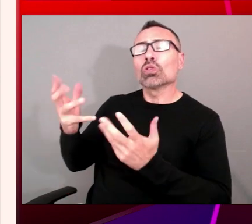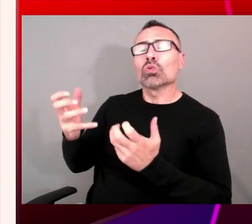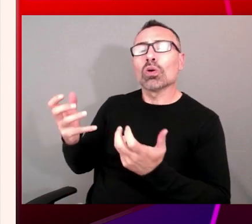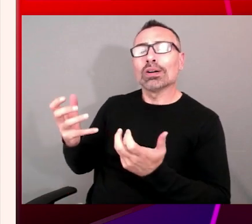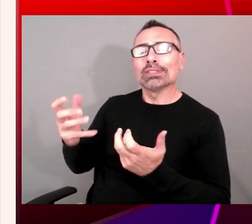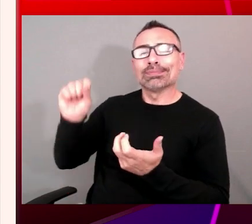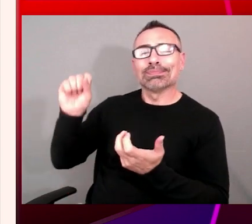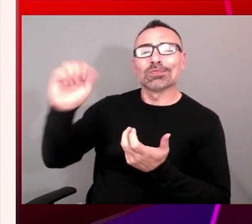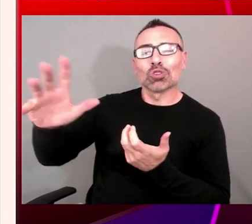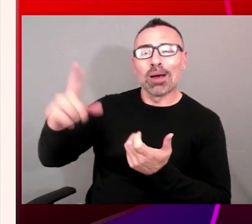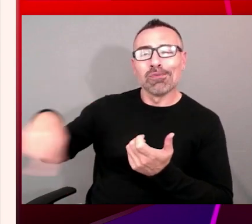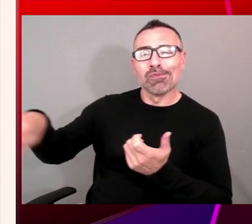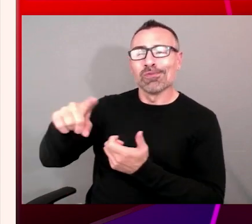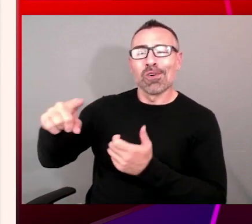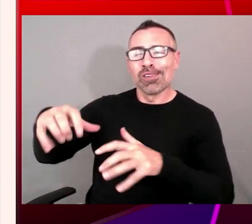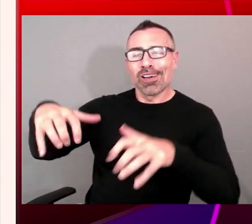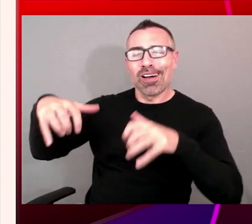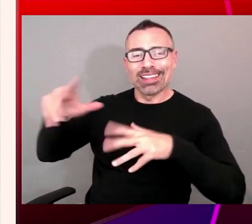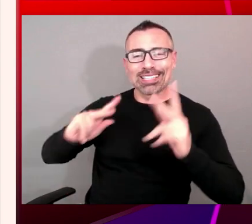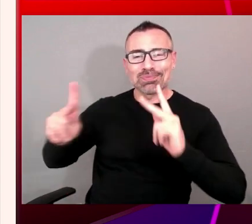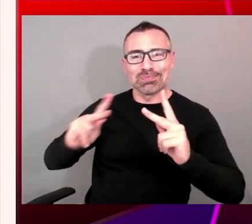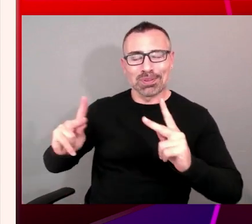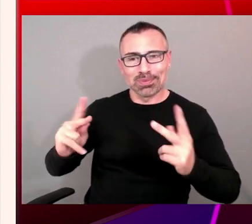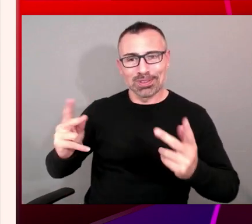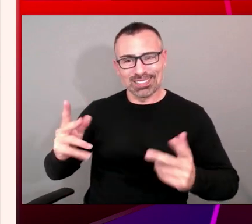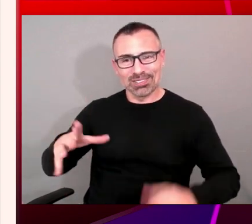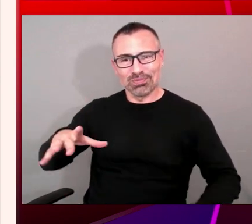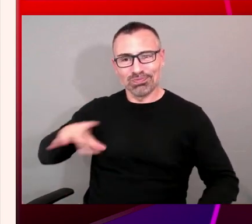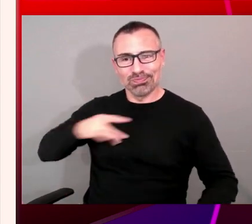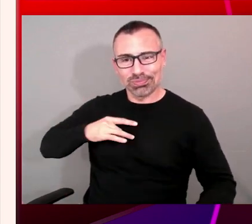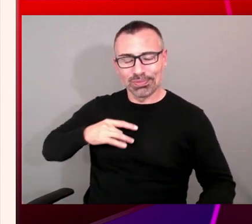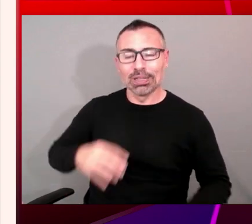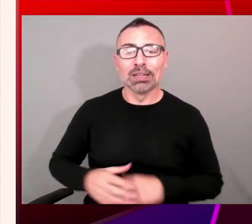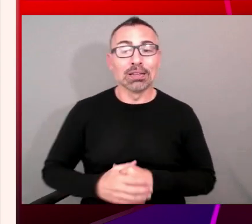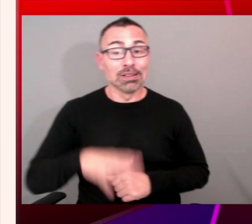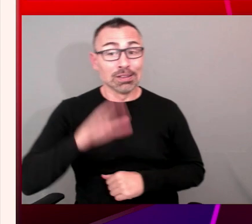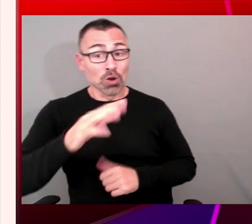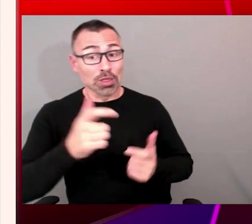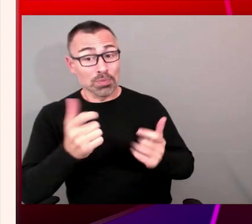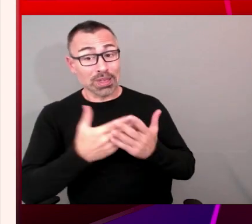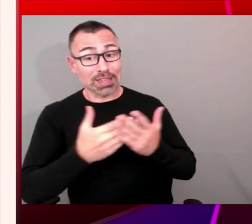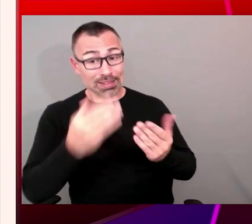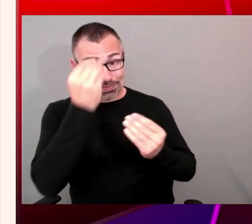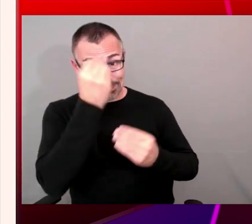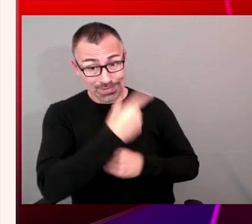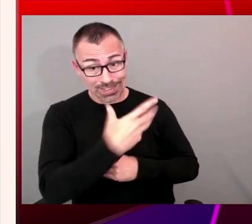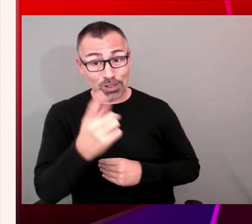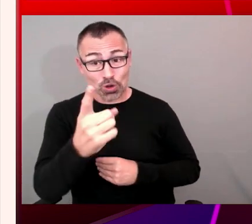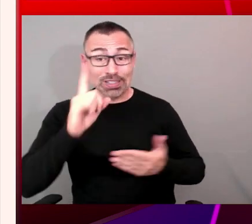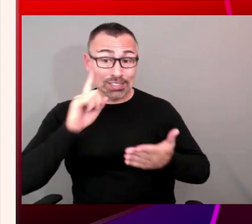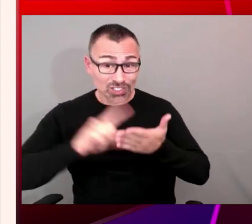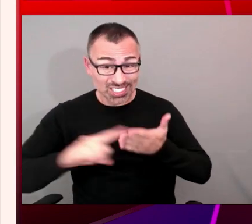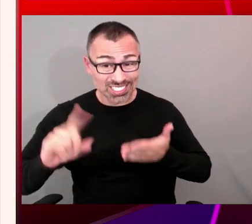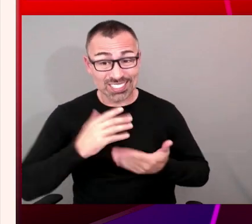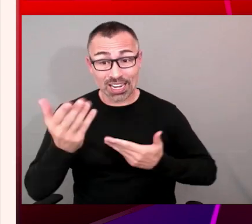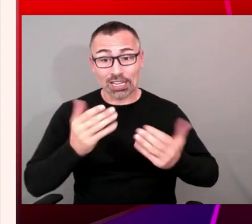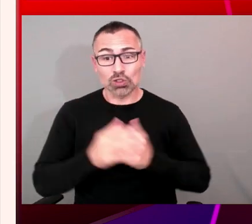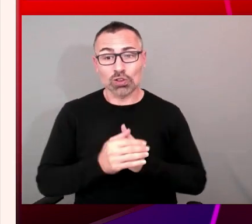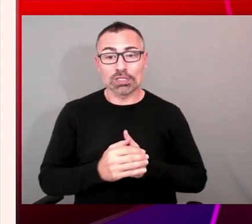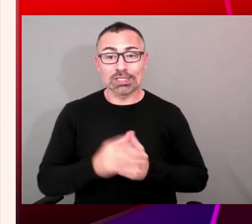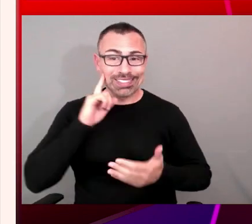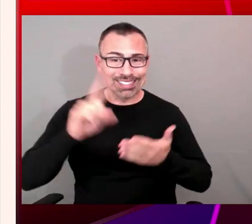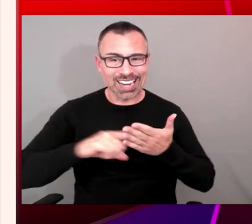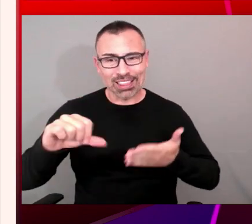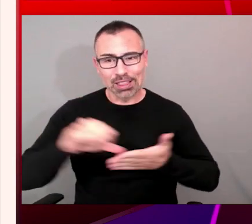with our audience? Well, I think the big thing to leave with is check out the page or check out the service, nice. Right? It's not just the page. Well, I see